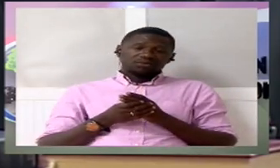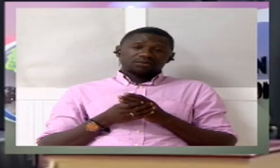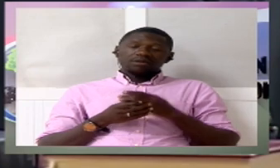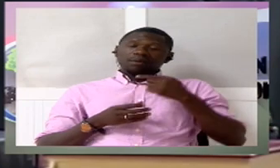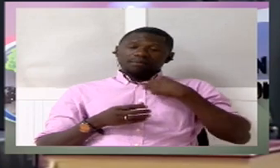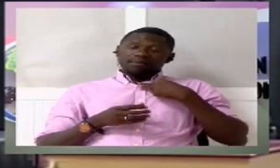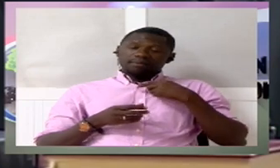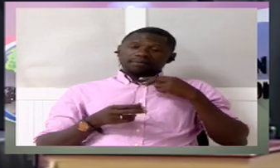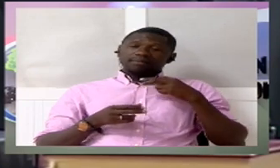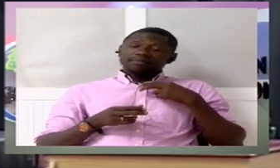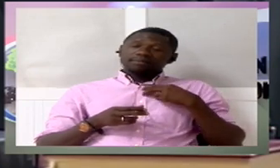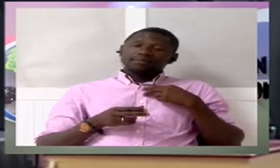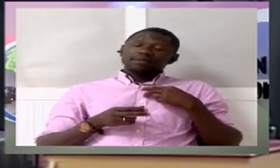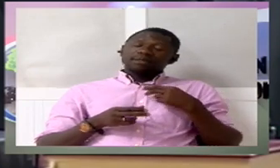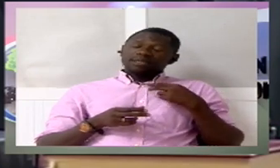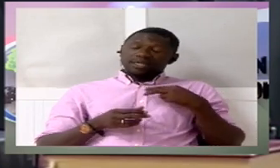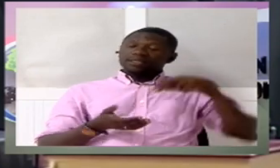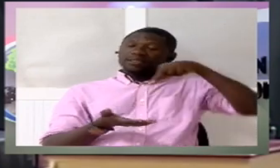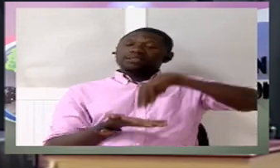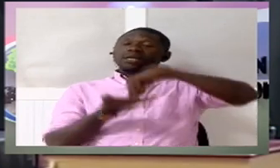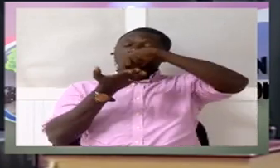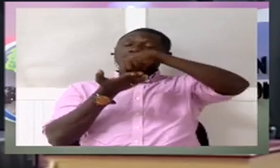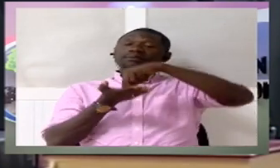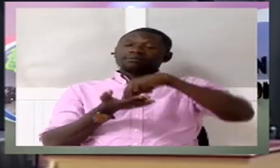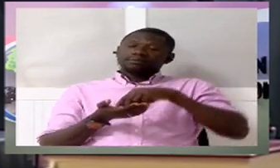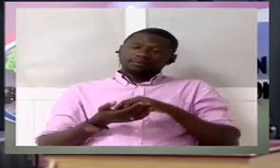I represent. Ntelebe.